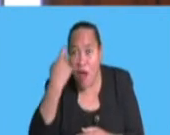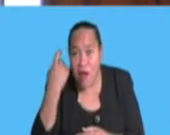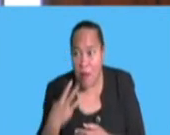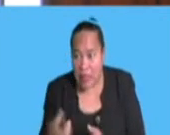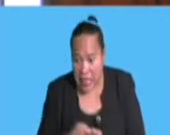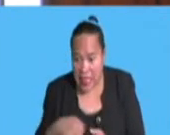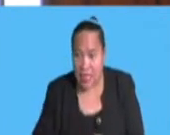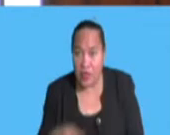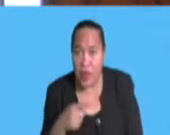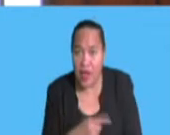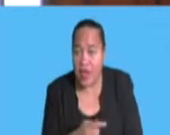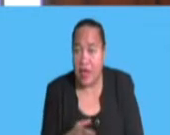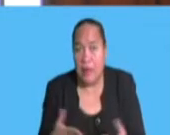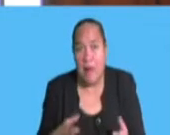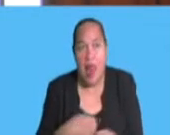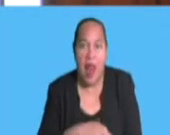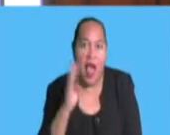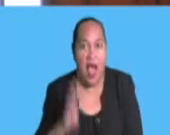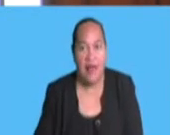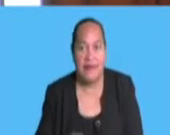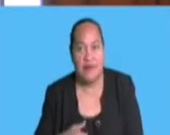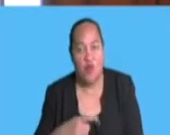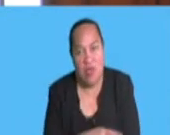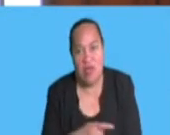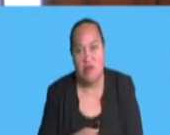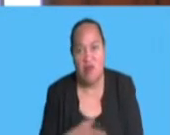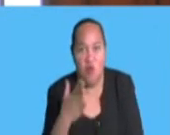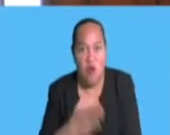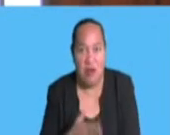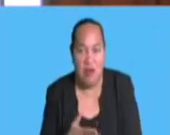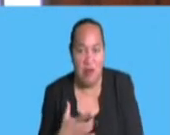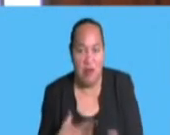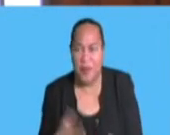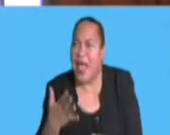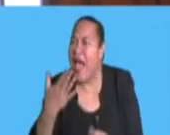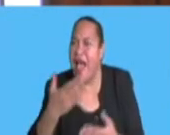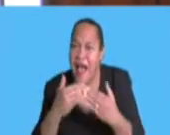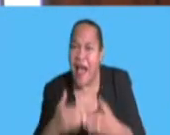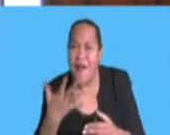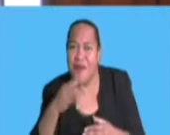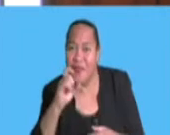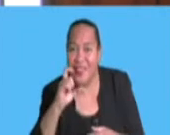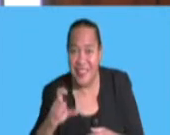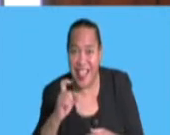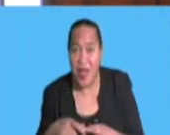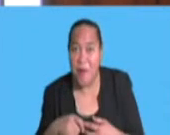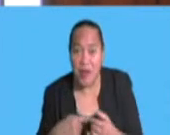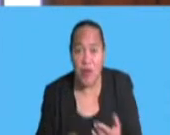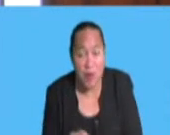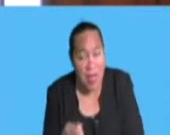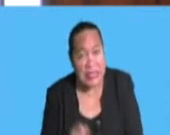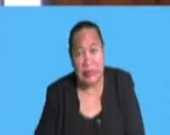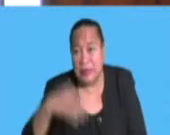week will be their last on the job. The 50-cent plastic bag levies and exorbitant e-cal taxes, these